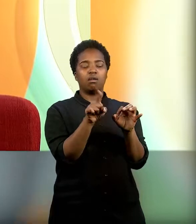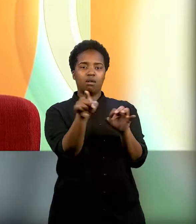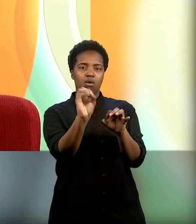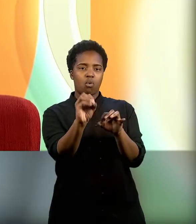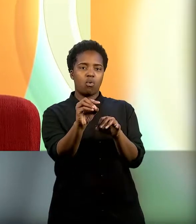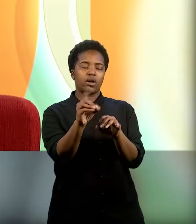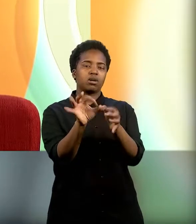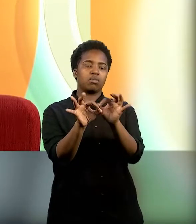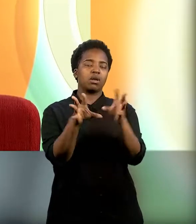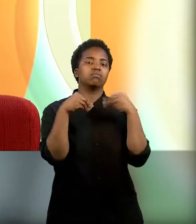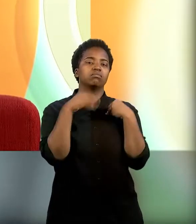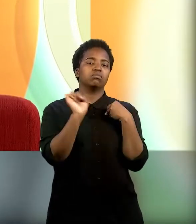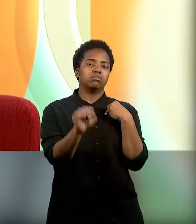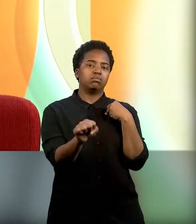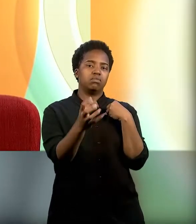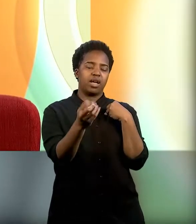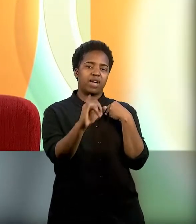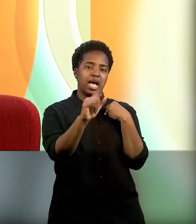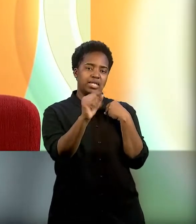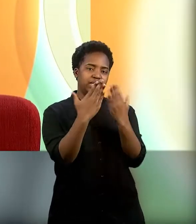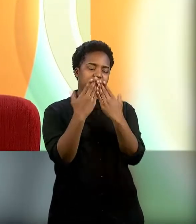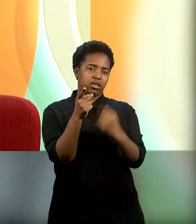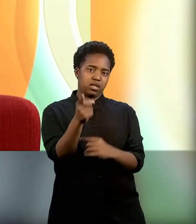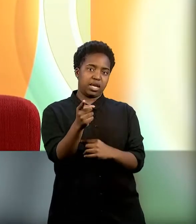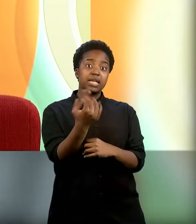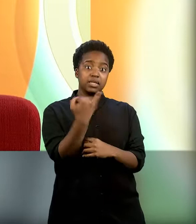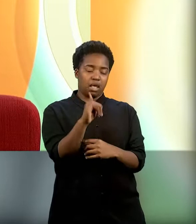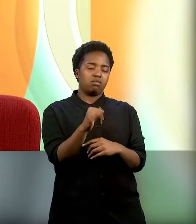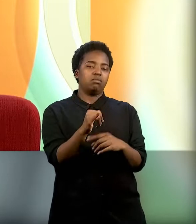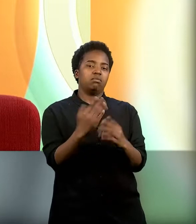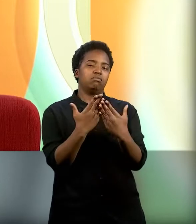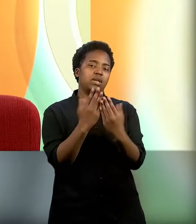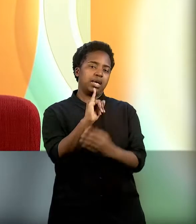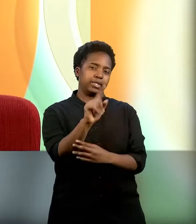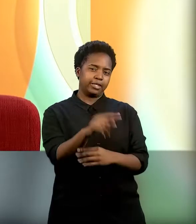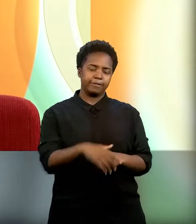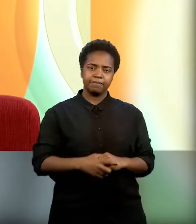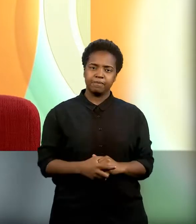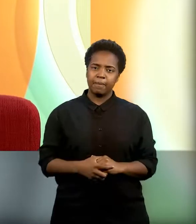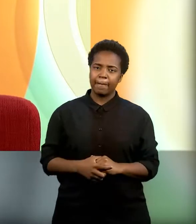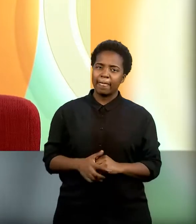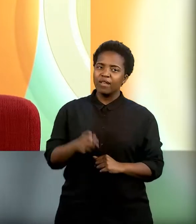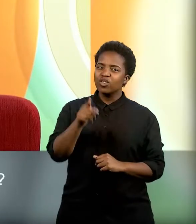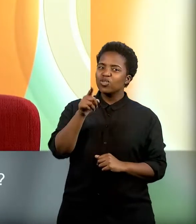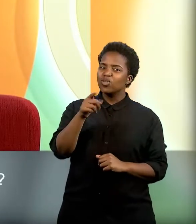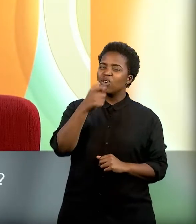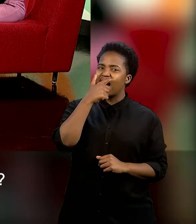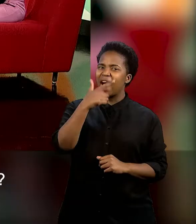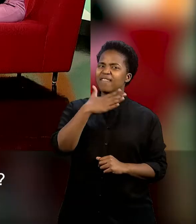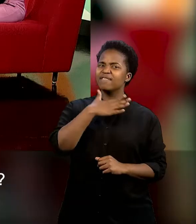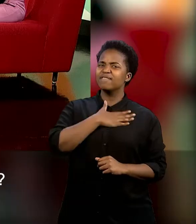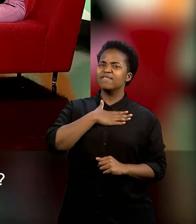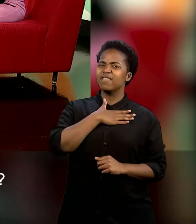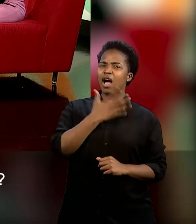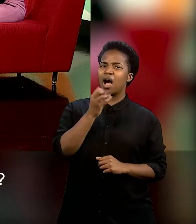we moved to another college where she was accepted, and then she did her IT there. Even right now, she's still doing it. And for wena Kagiso,